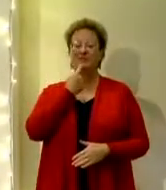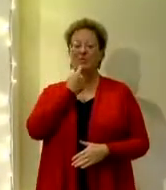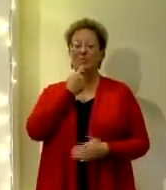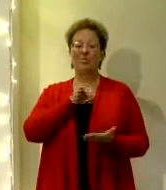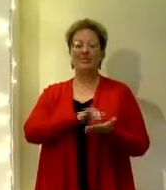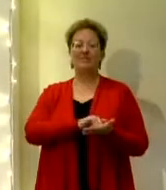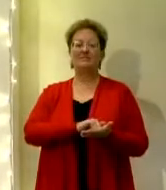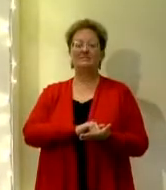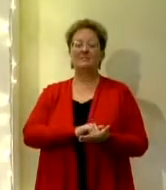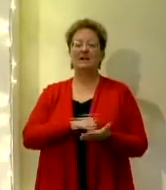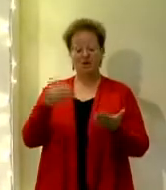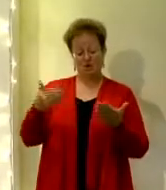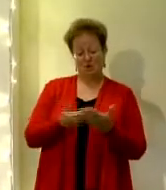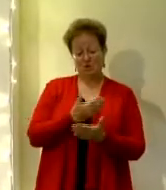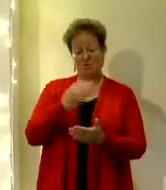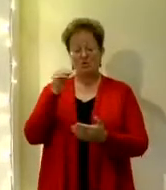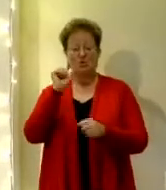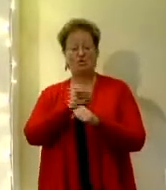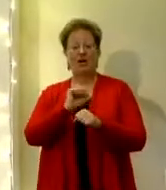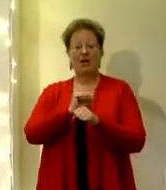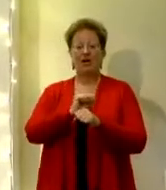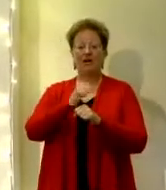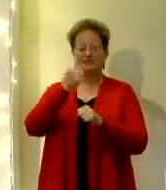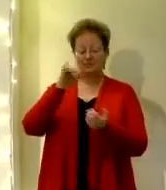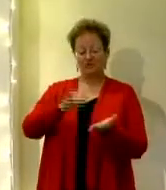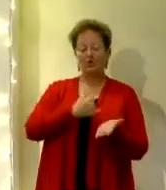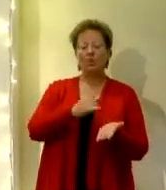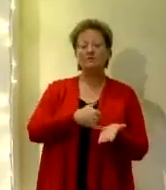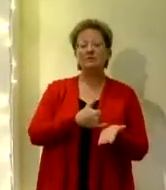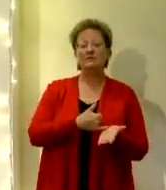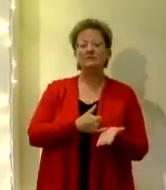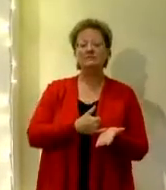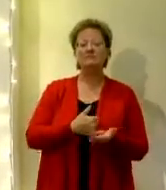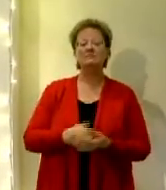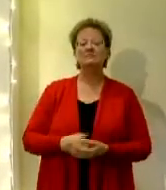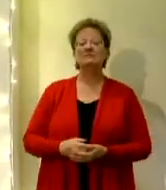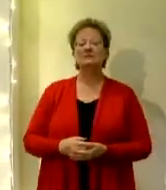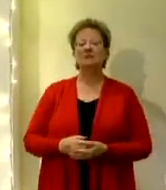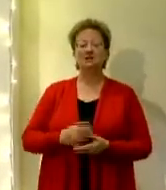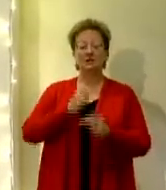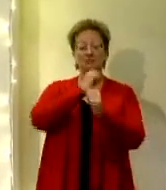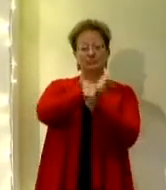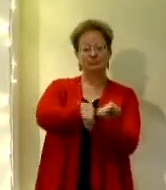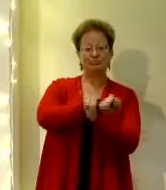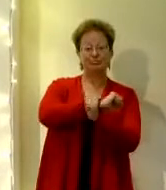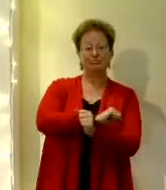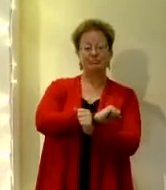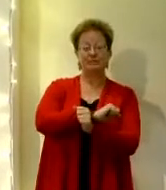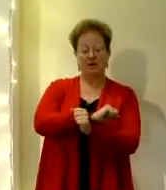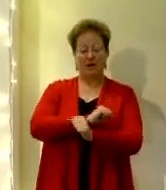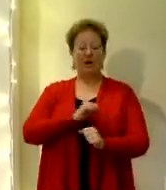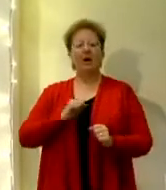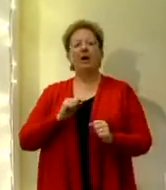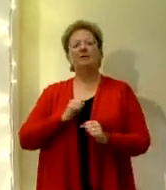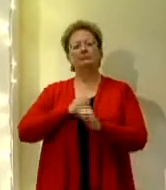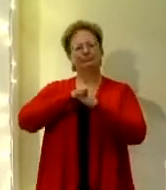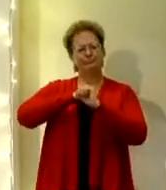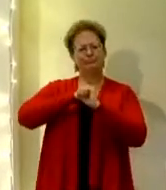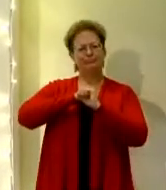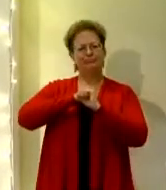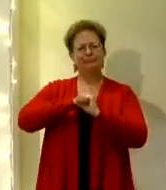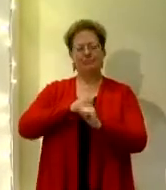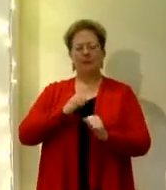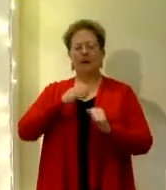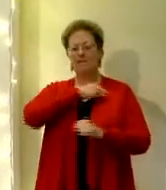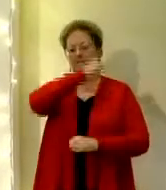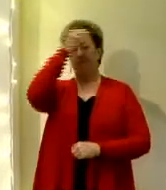I've got a new job for you, Joseph. Your job is to guard and protect Mary as she